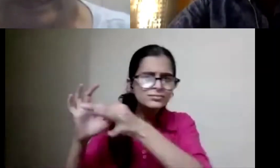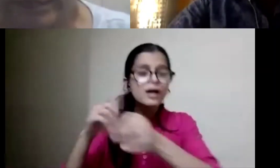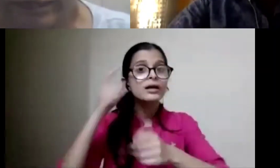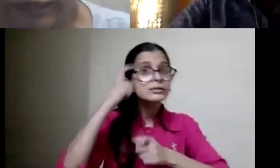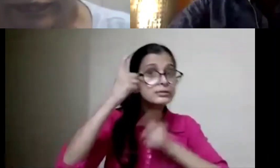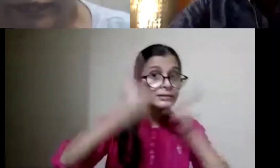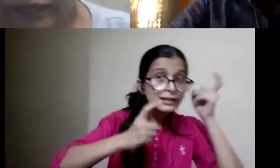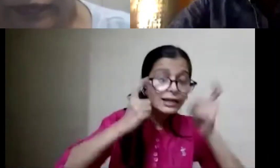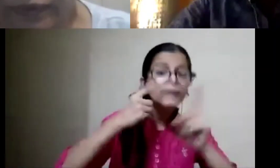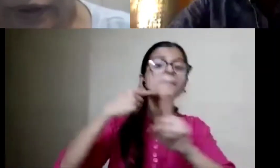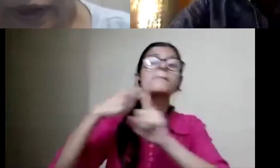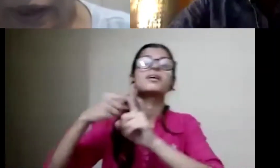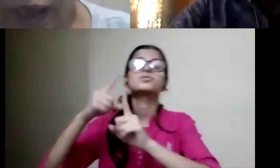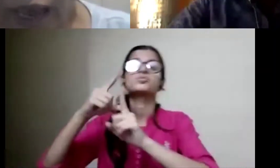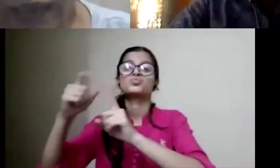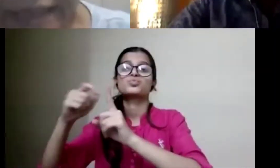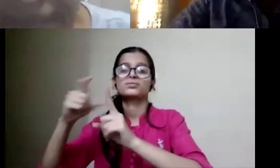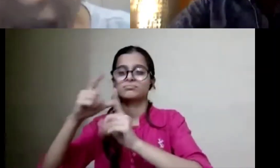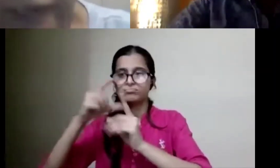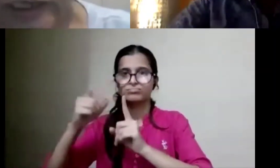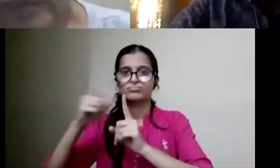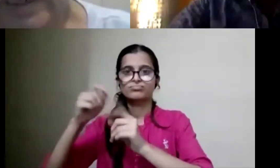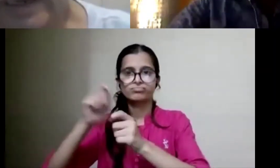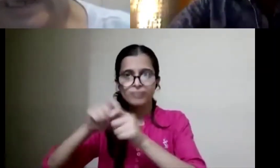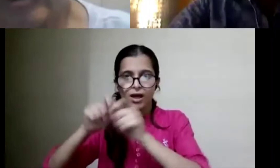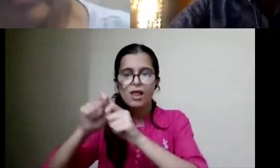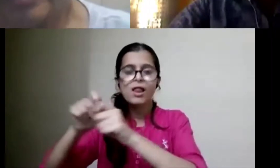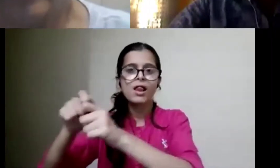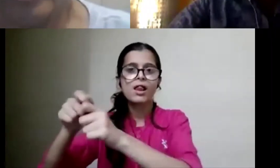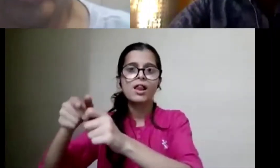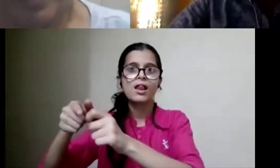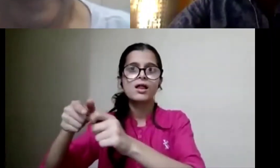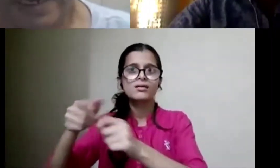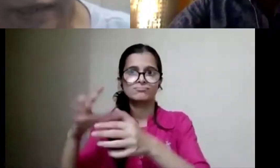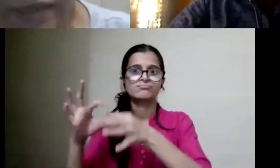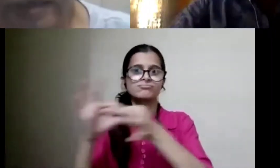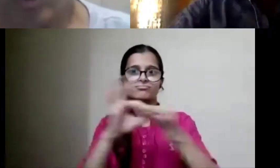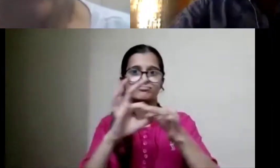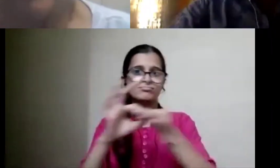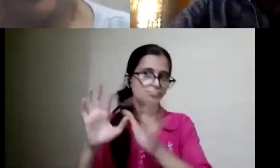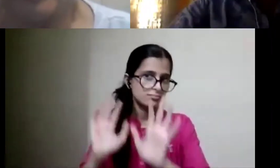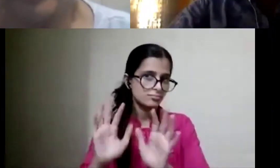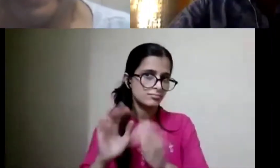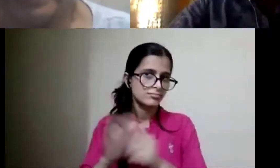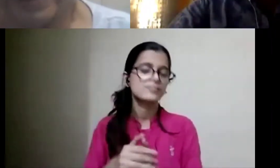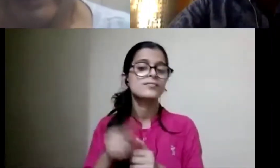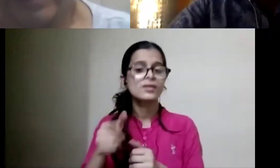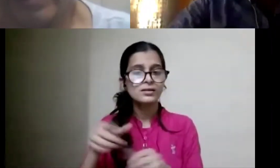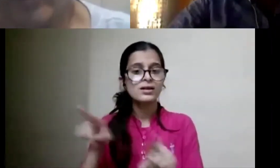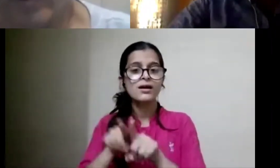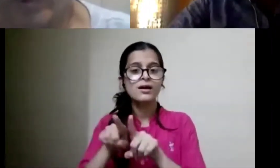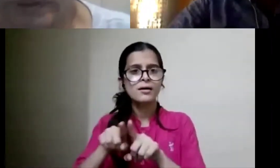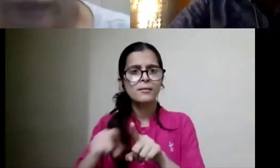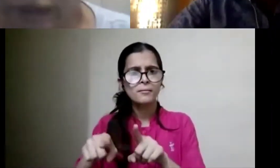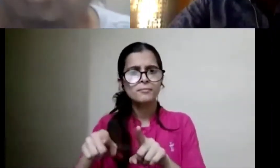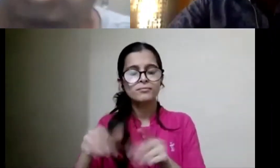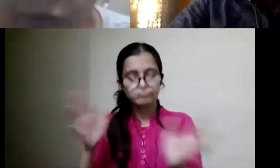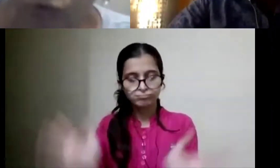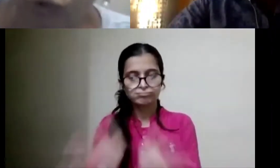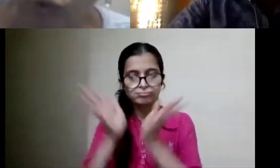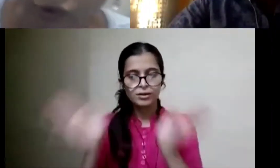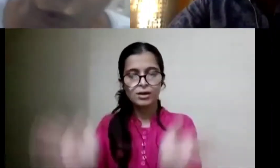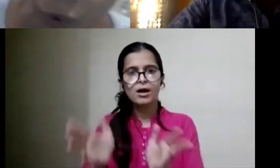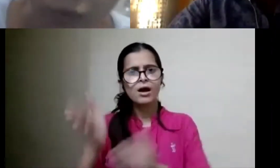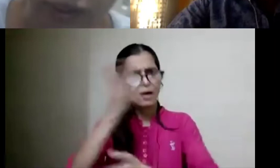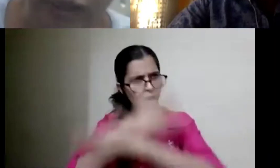doing. And it's that intimate connection that workshops like these and conversations like that are promoting, that the person